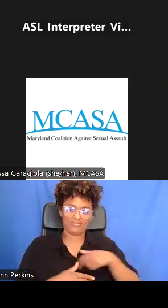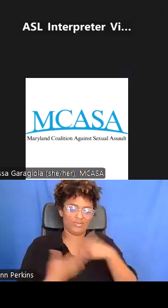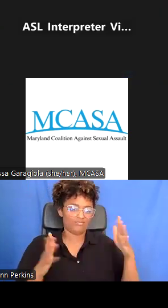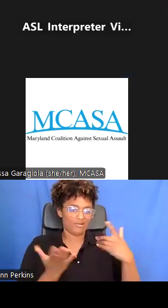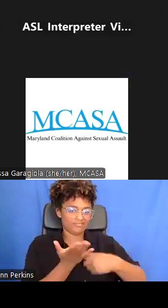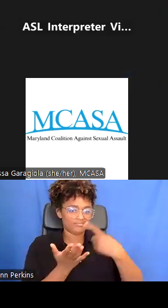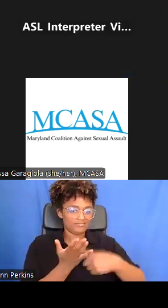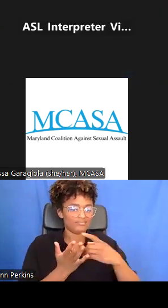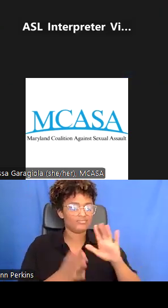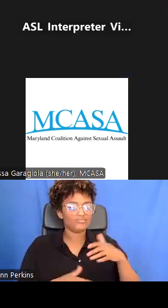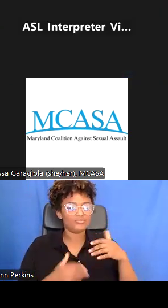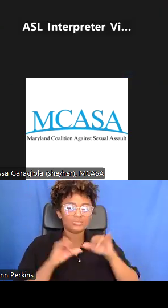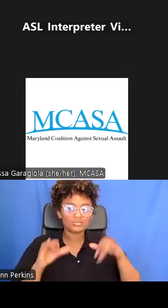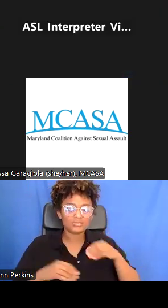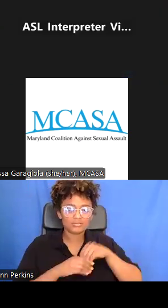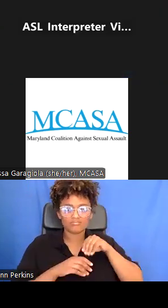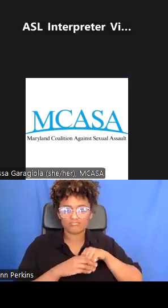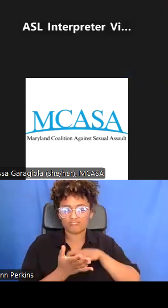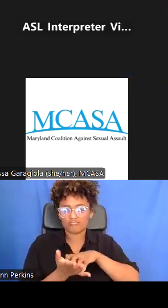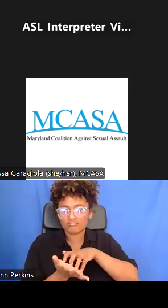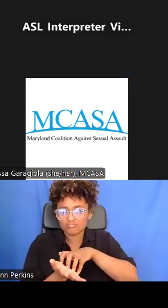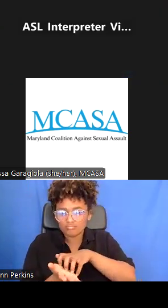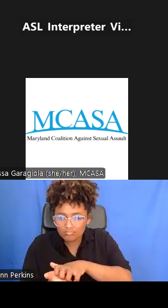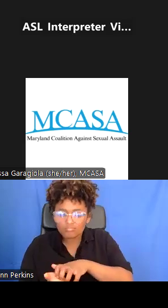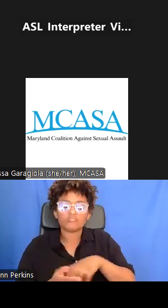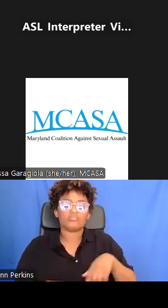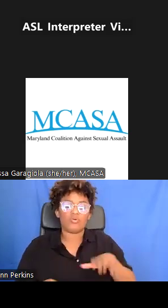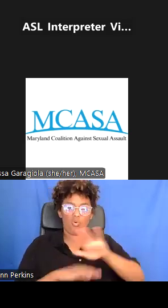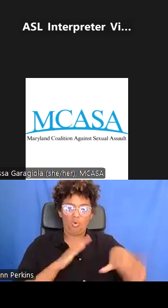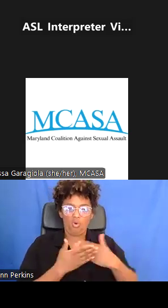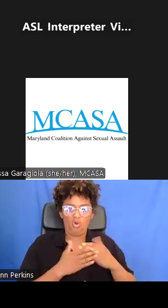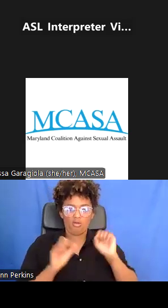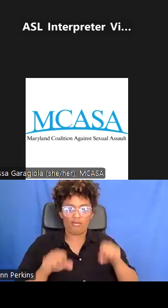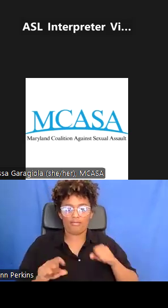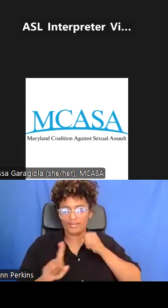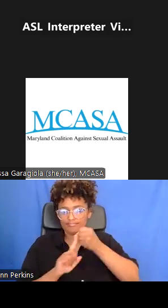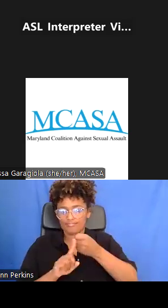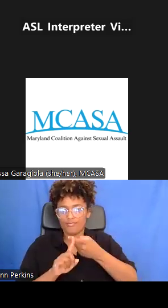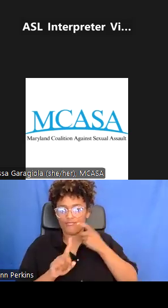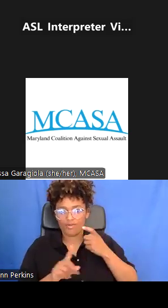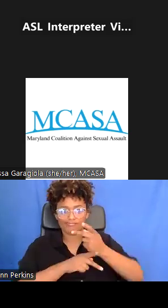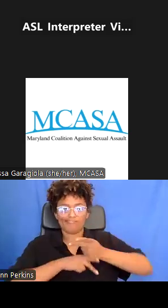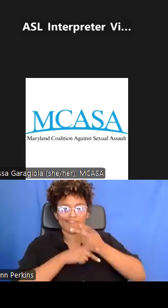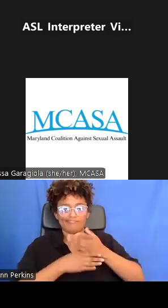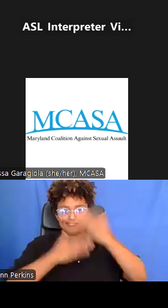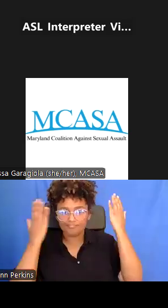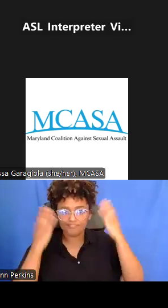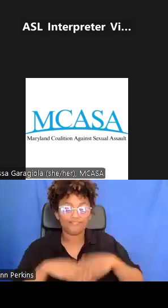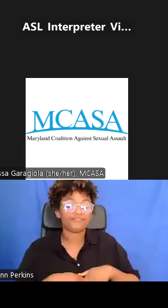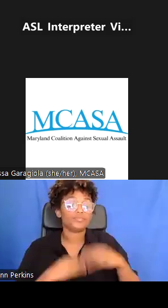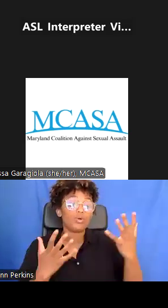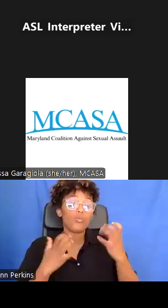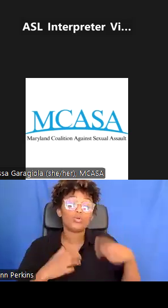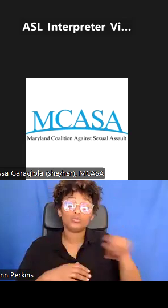those things can be impacted by not practicing good self-care. So I want to give you the chance to give